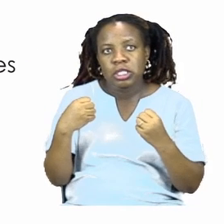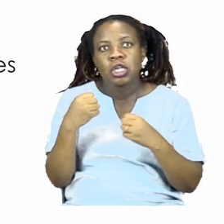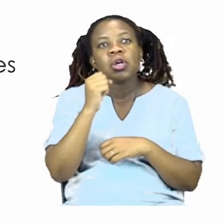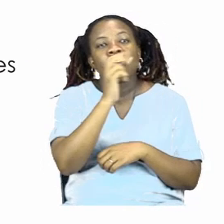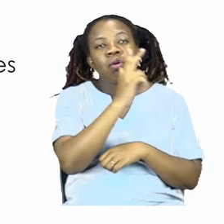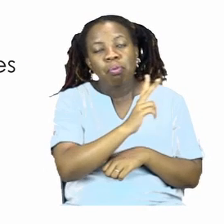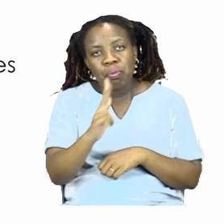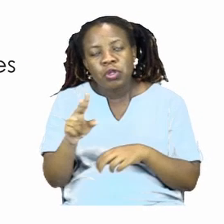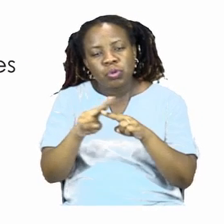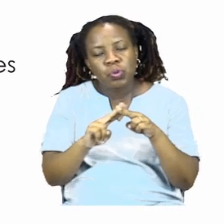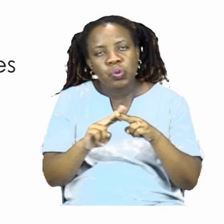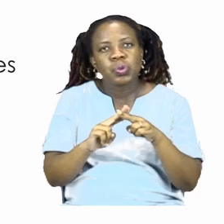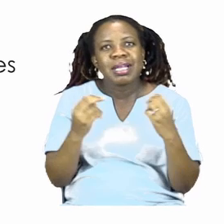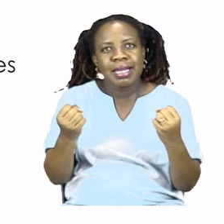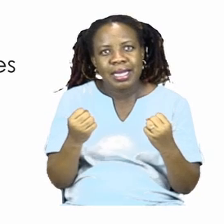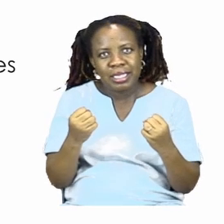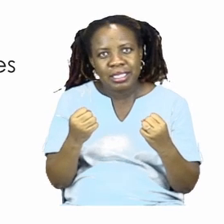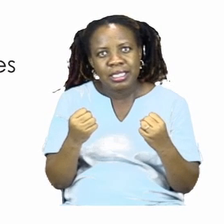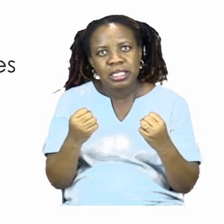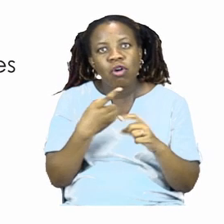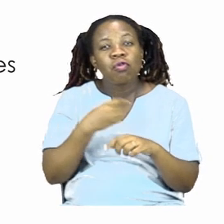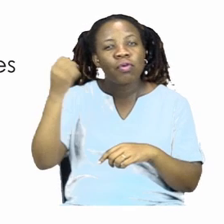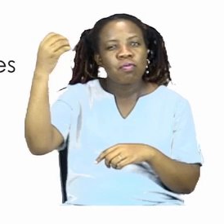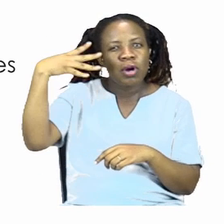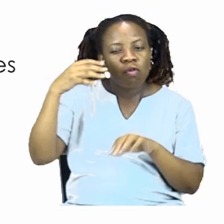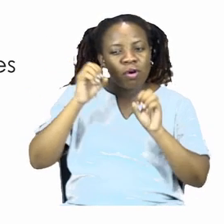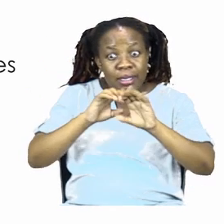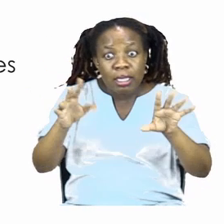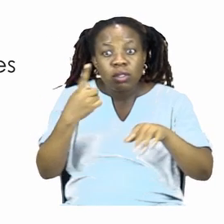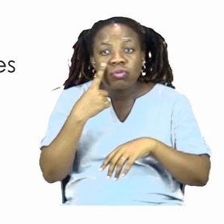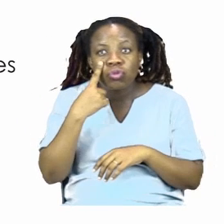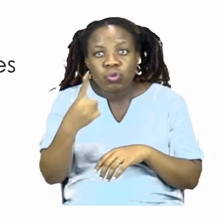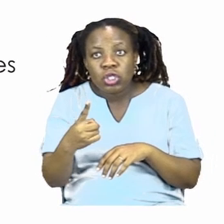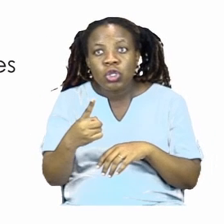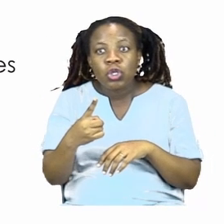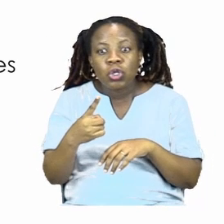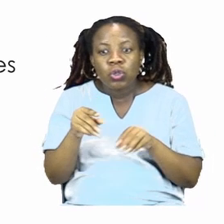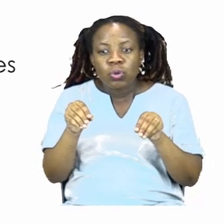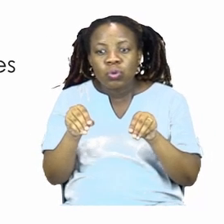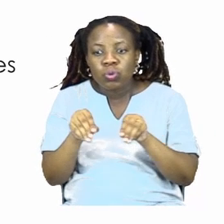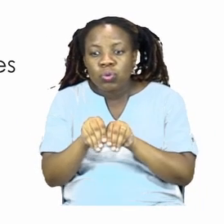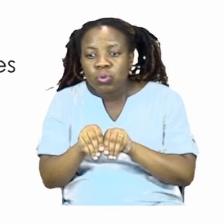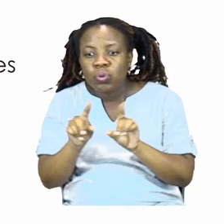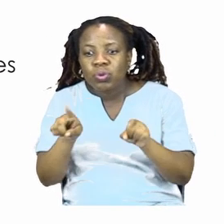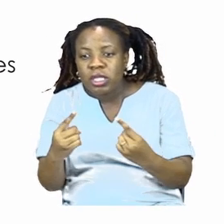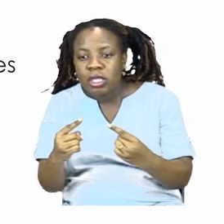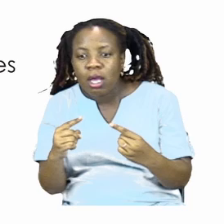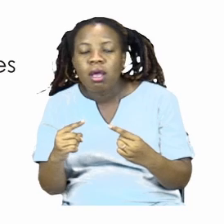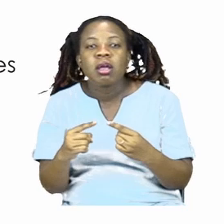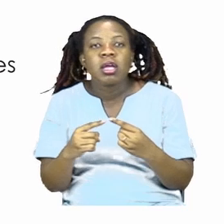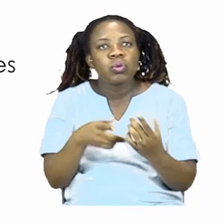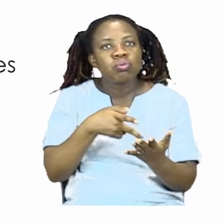Humans use the energy of the sun as light to see what we are doing